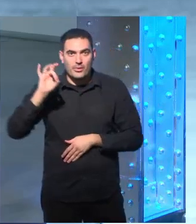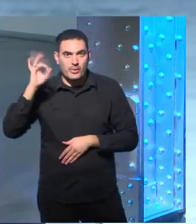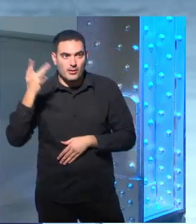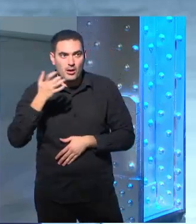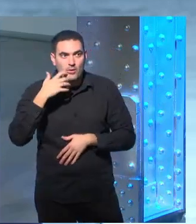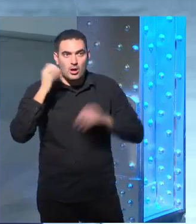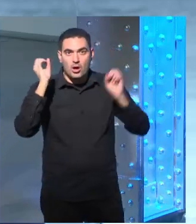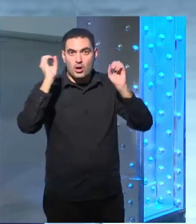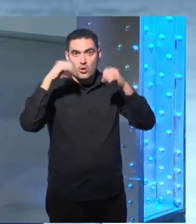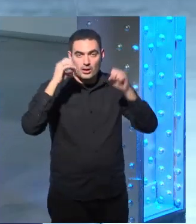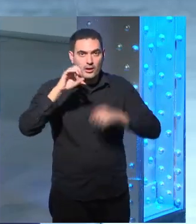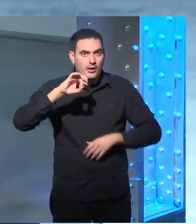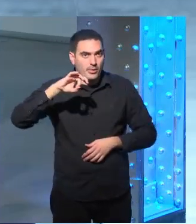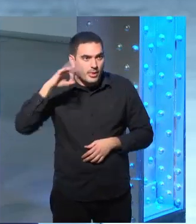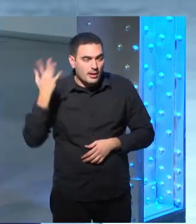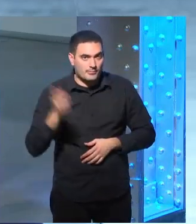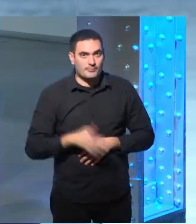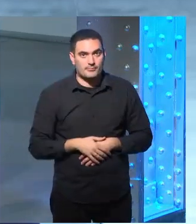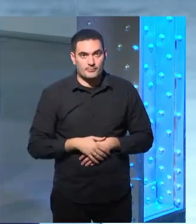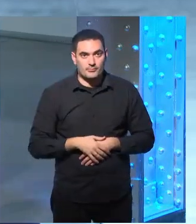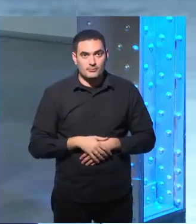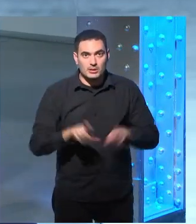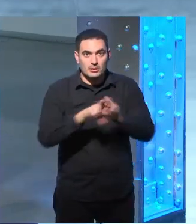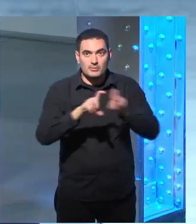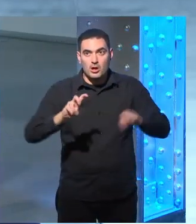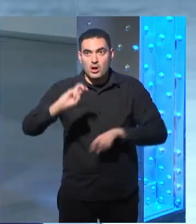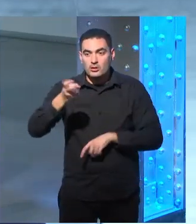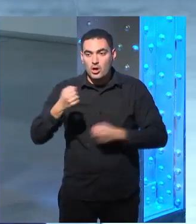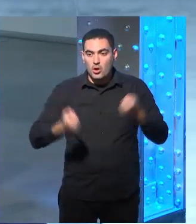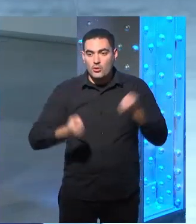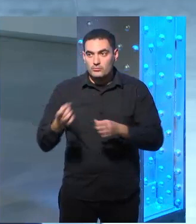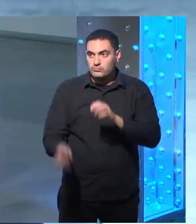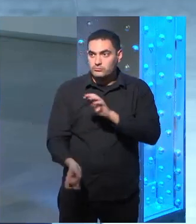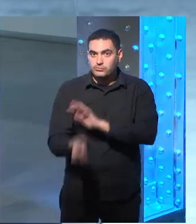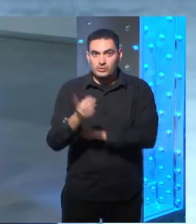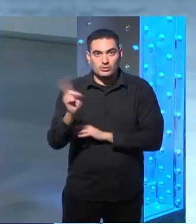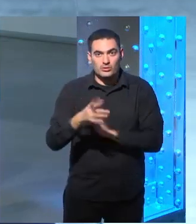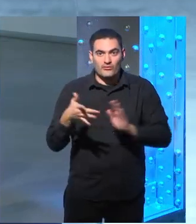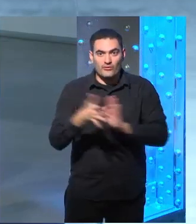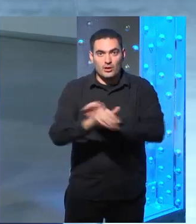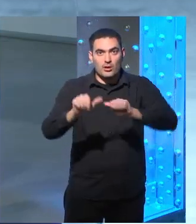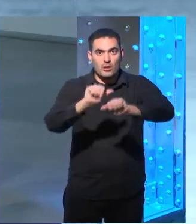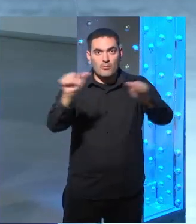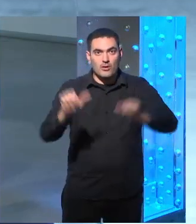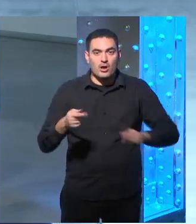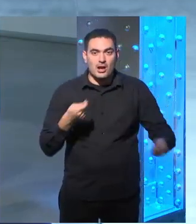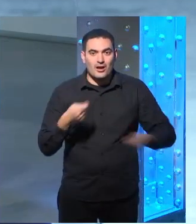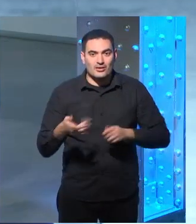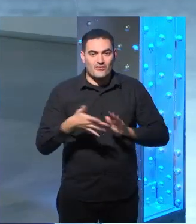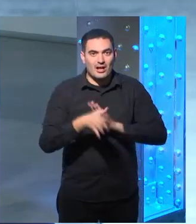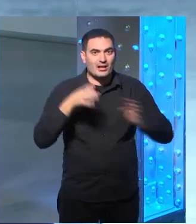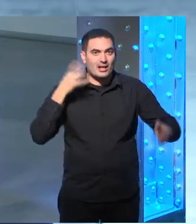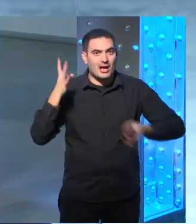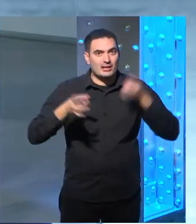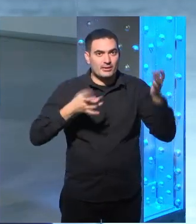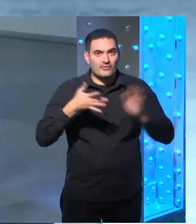example, that is an idea. They have reinvented taxi. No. They have reinvented the driver. No. They have reinvented